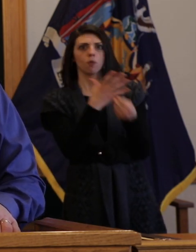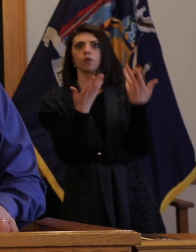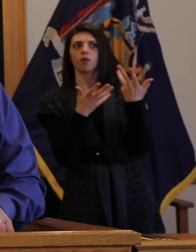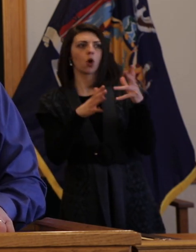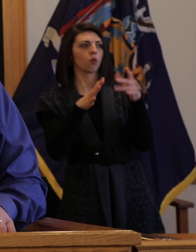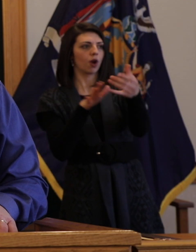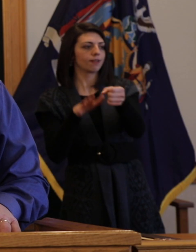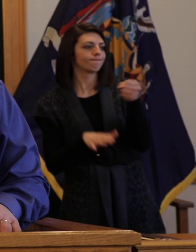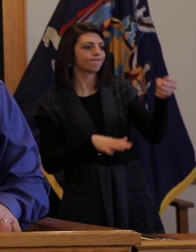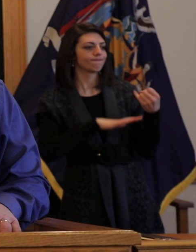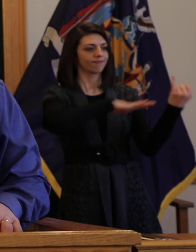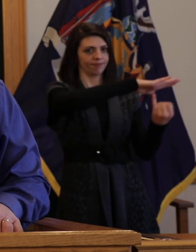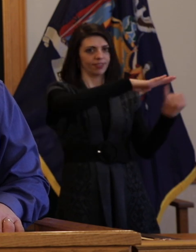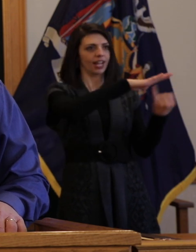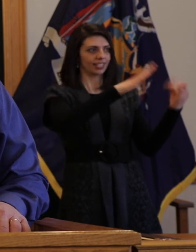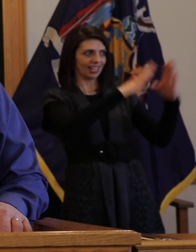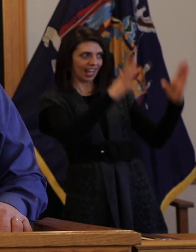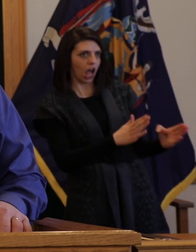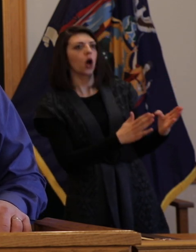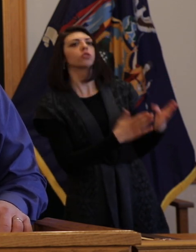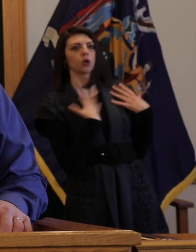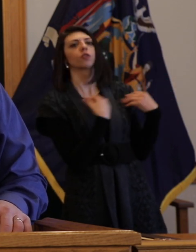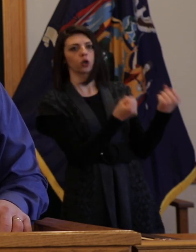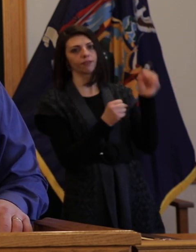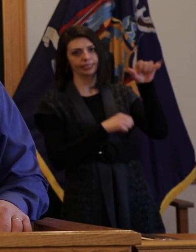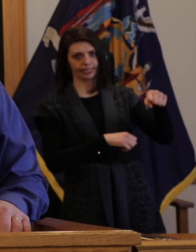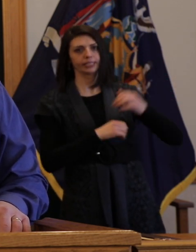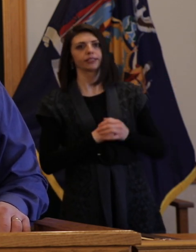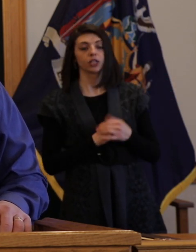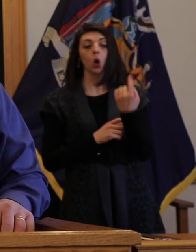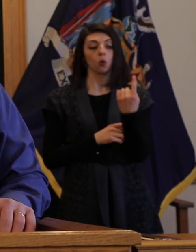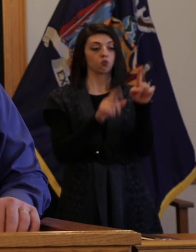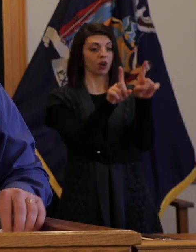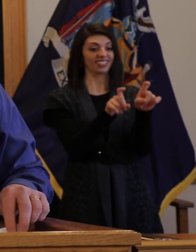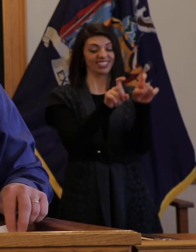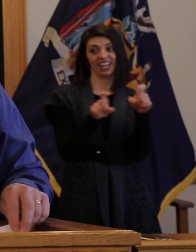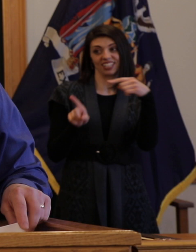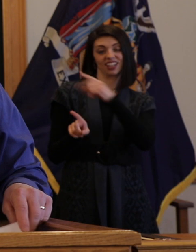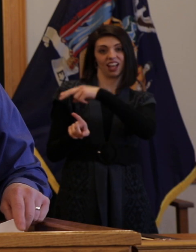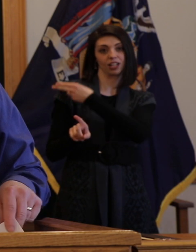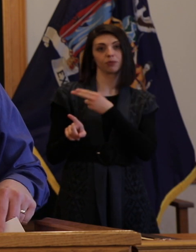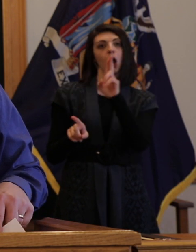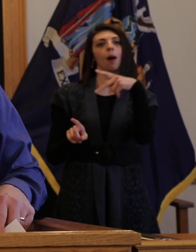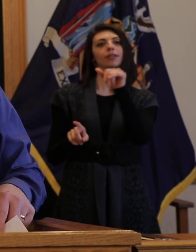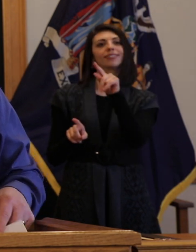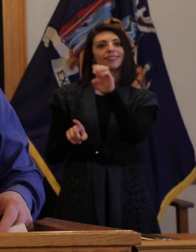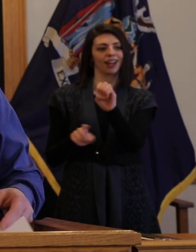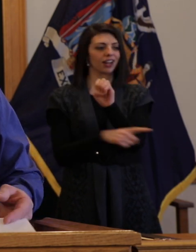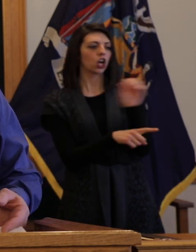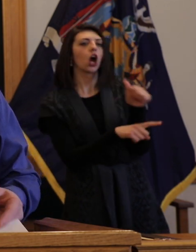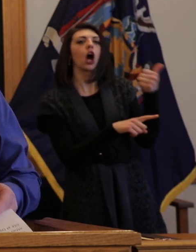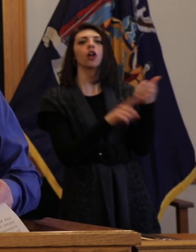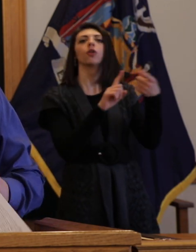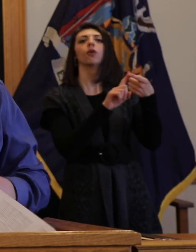quarantine in their homes and are recovering. One individual was tested at Upstate and the other at Oswego Health mobile testing site